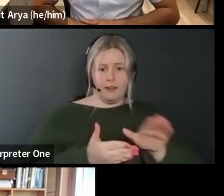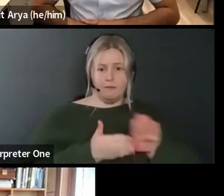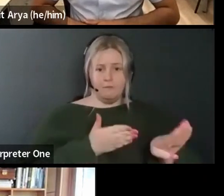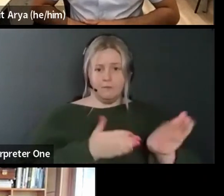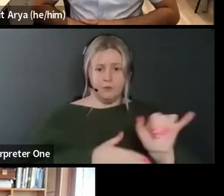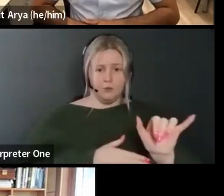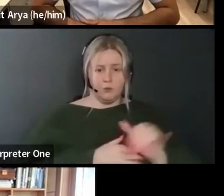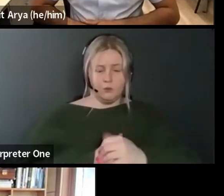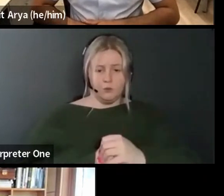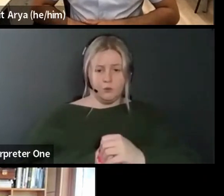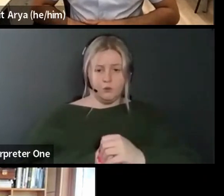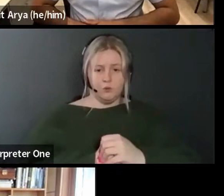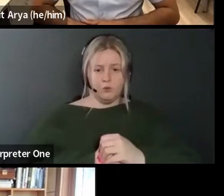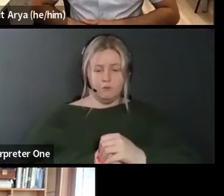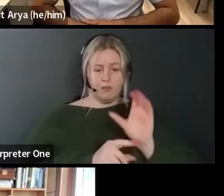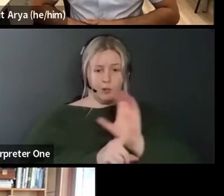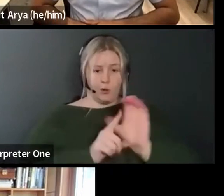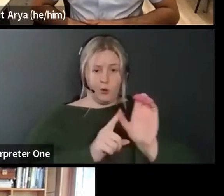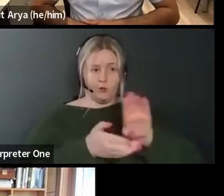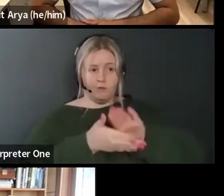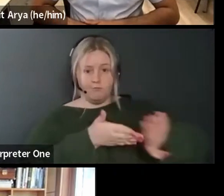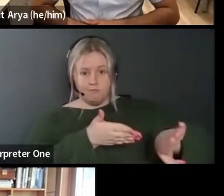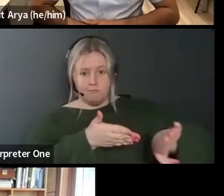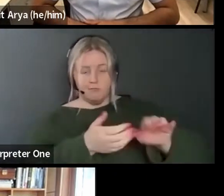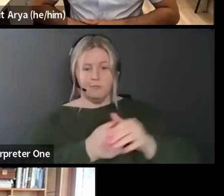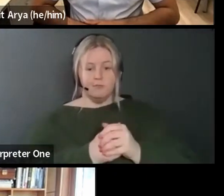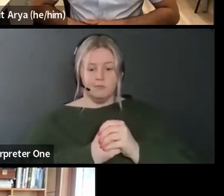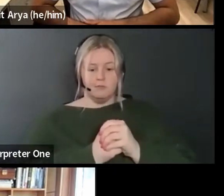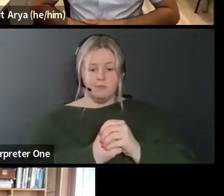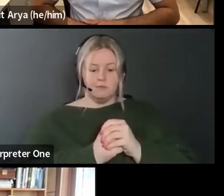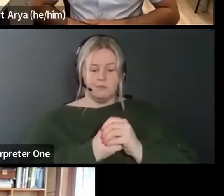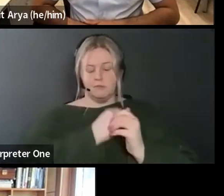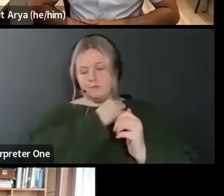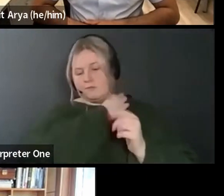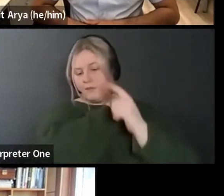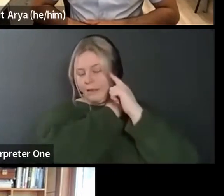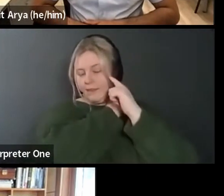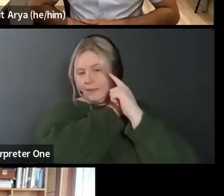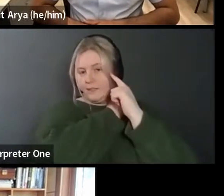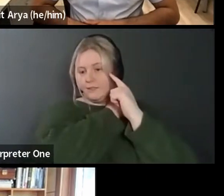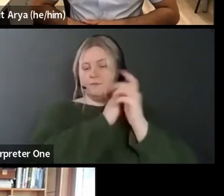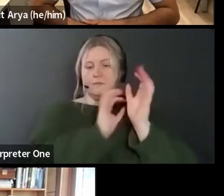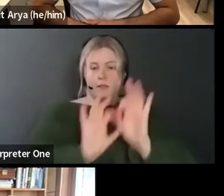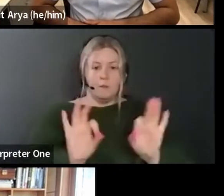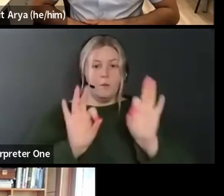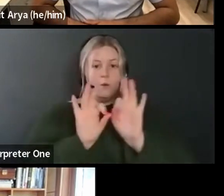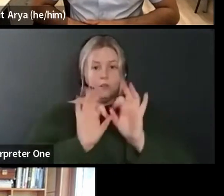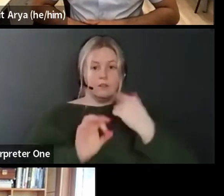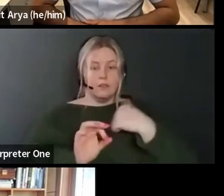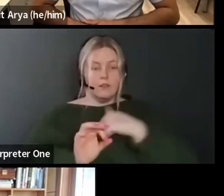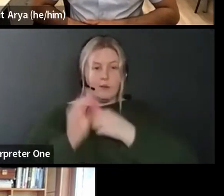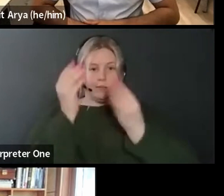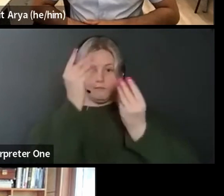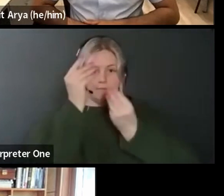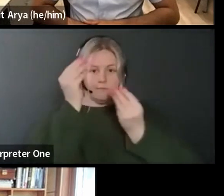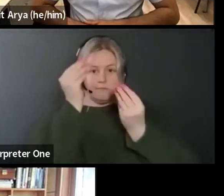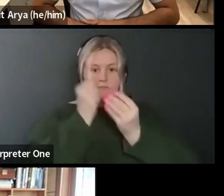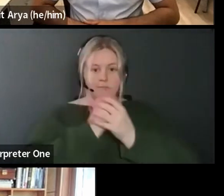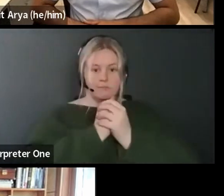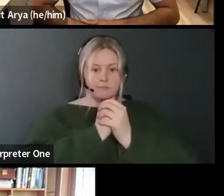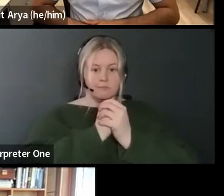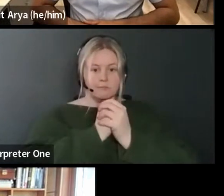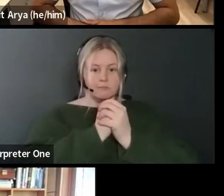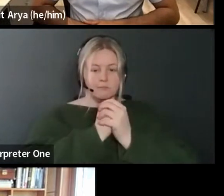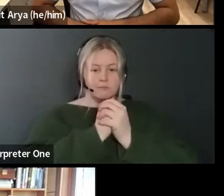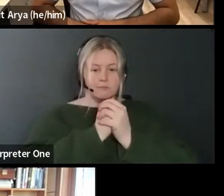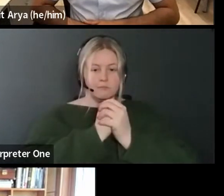cultural genocide and things like that too. And I think it's really important that we think about how,